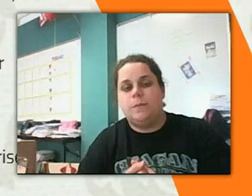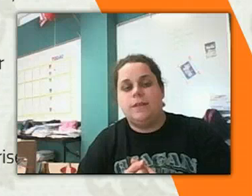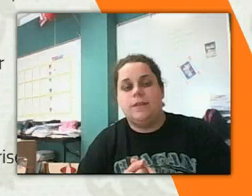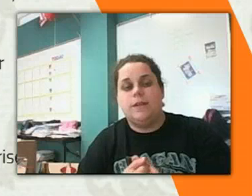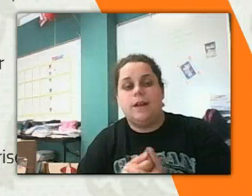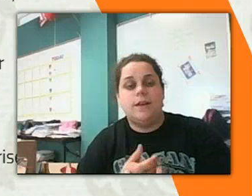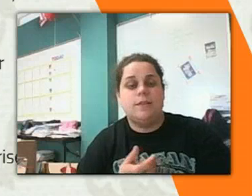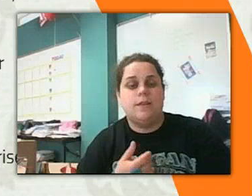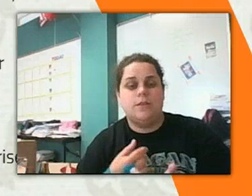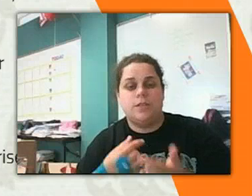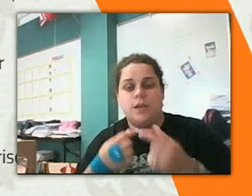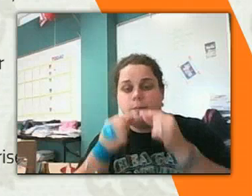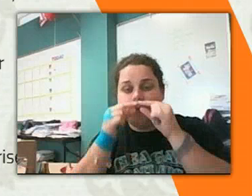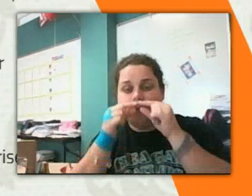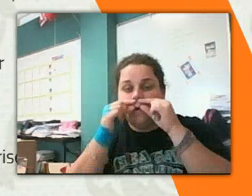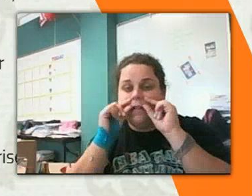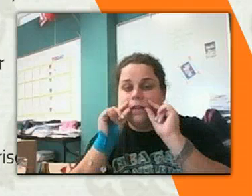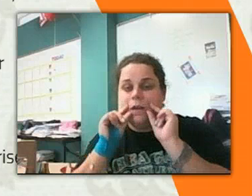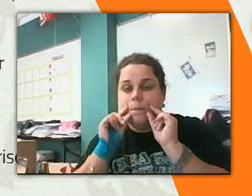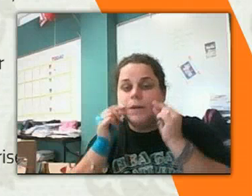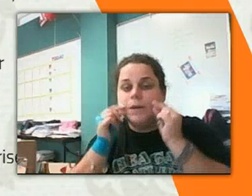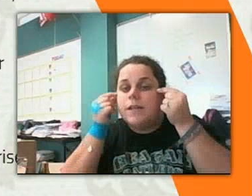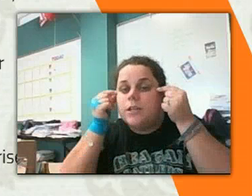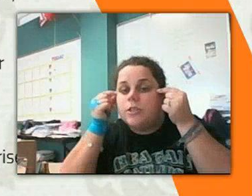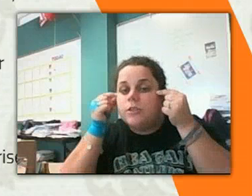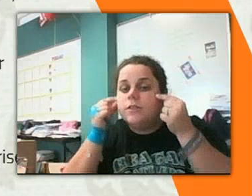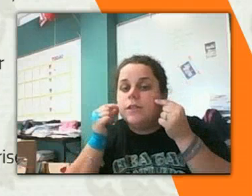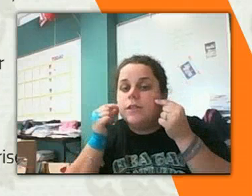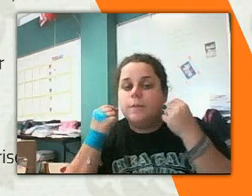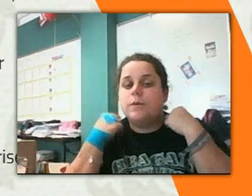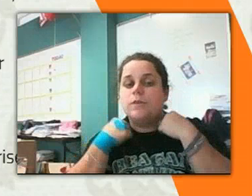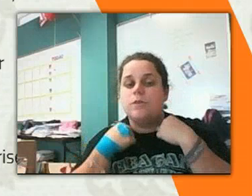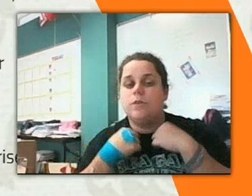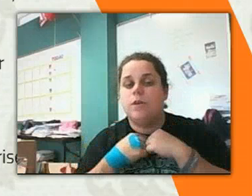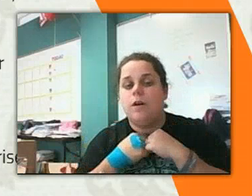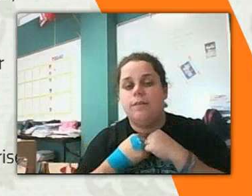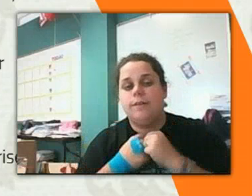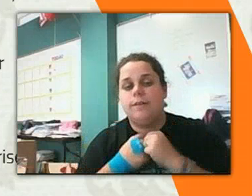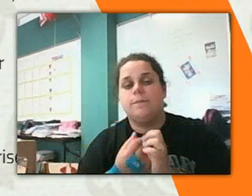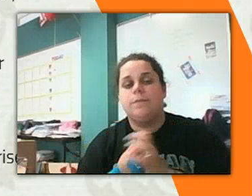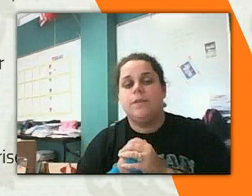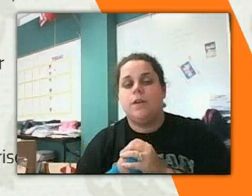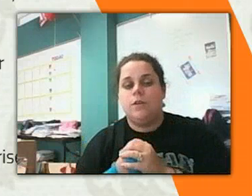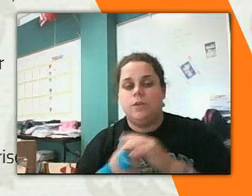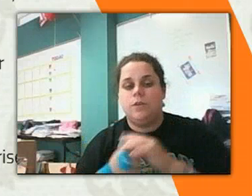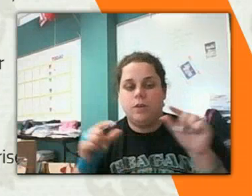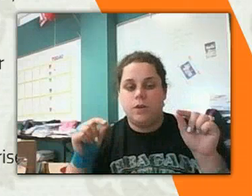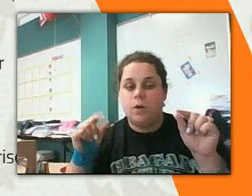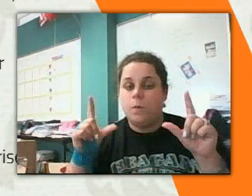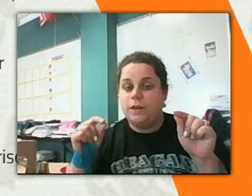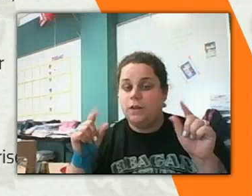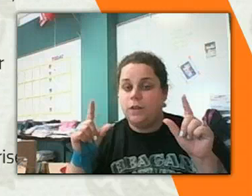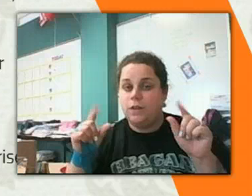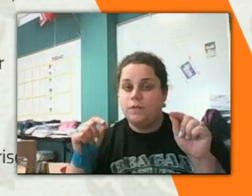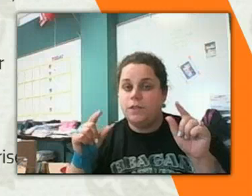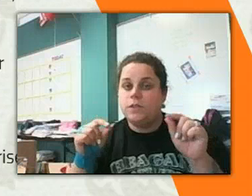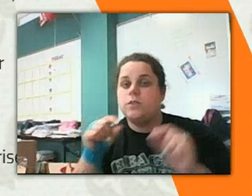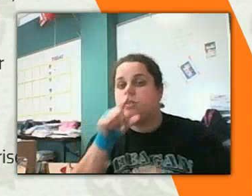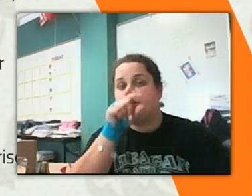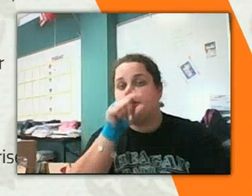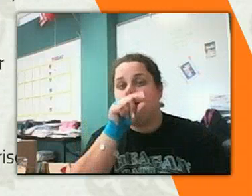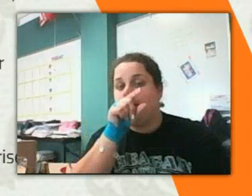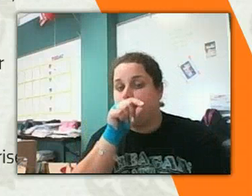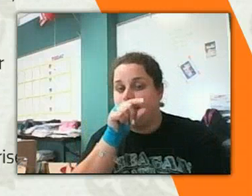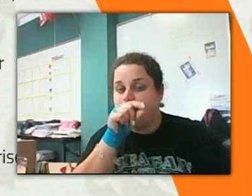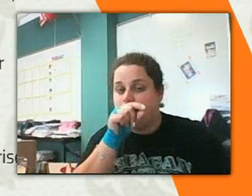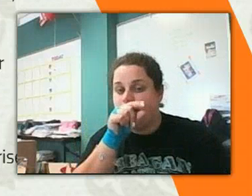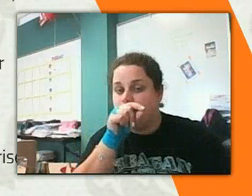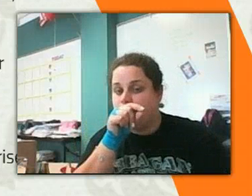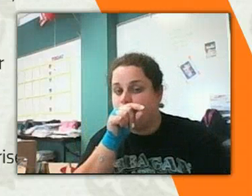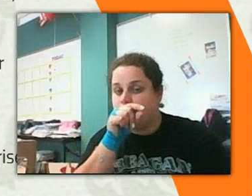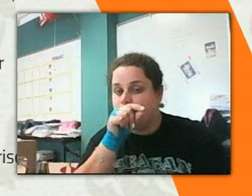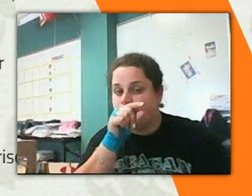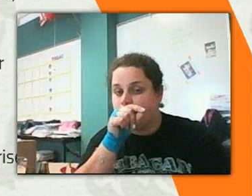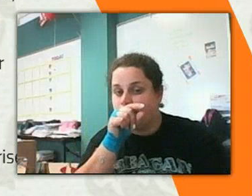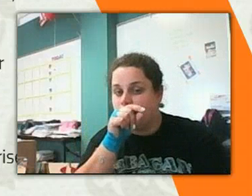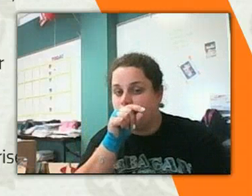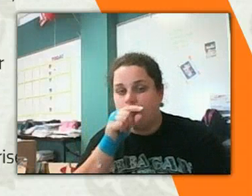It could be any thin shape, like a mustache or sideburns or a collar. You can open and close it to show a